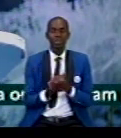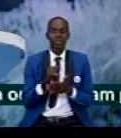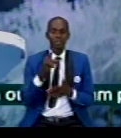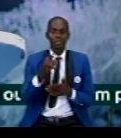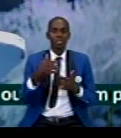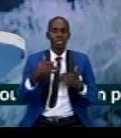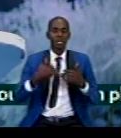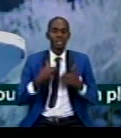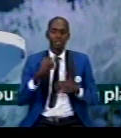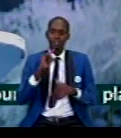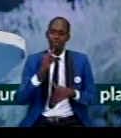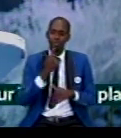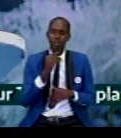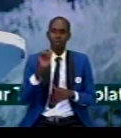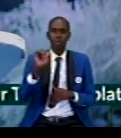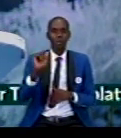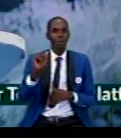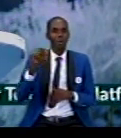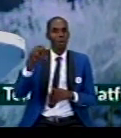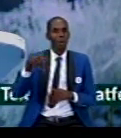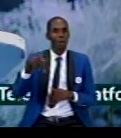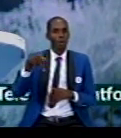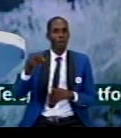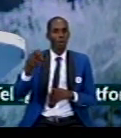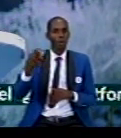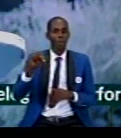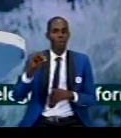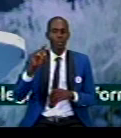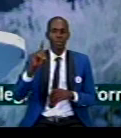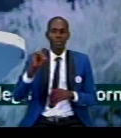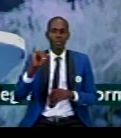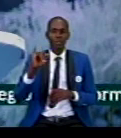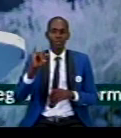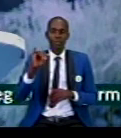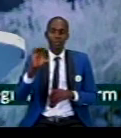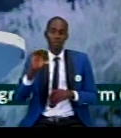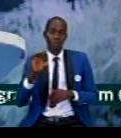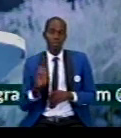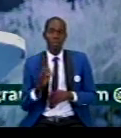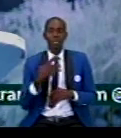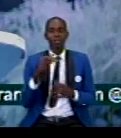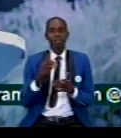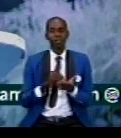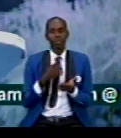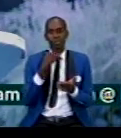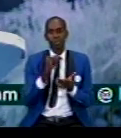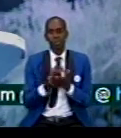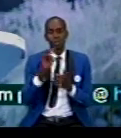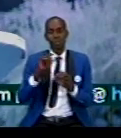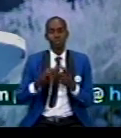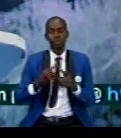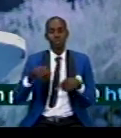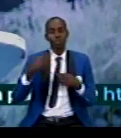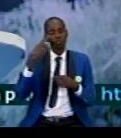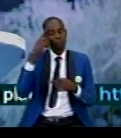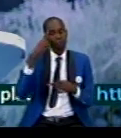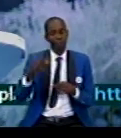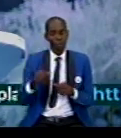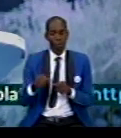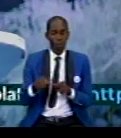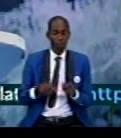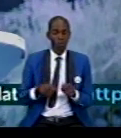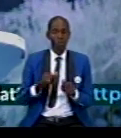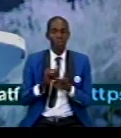doctor said I have to go for operation that costs 200,000 naira. But since last year, I've been listening to the